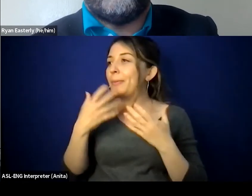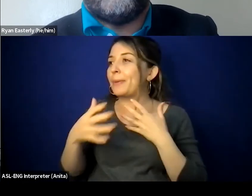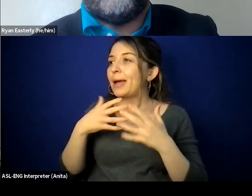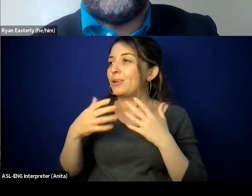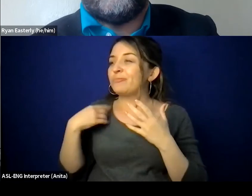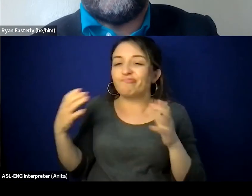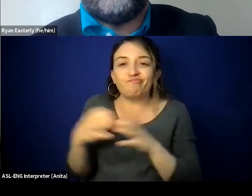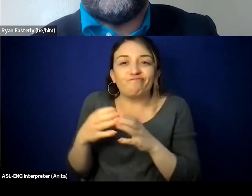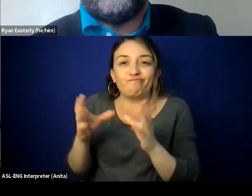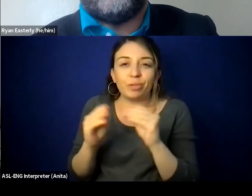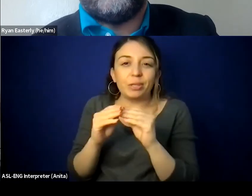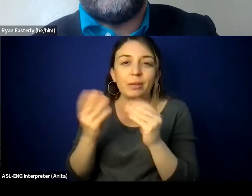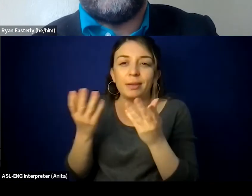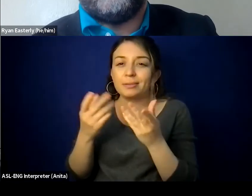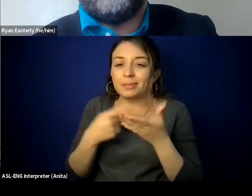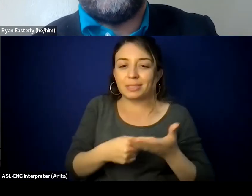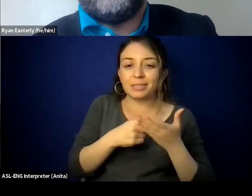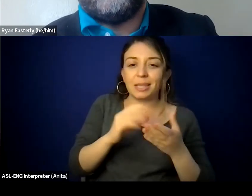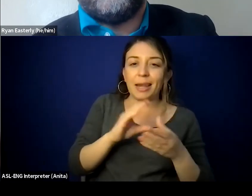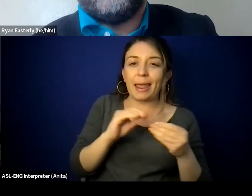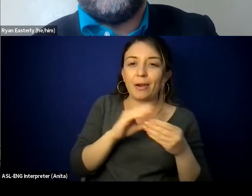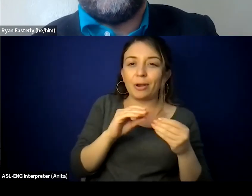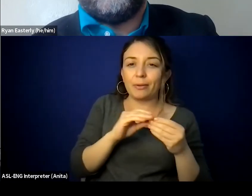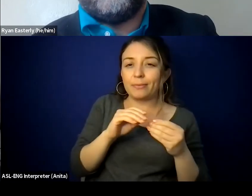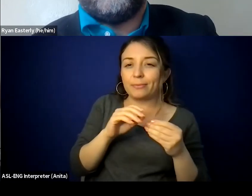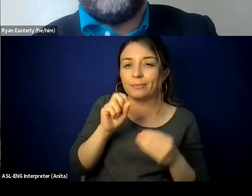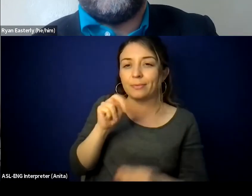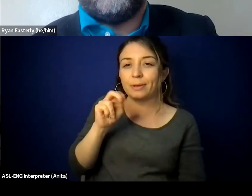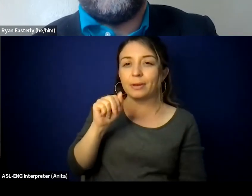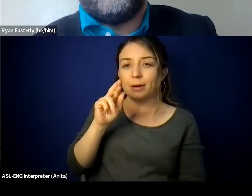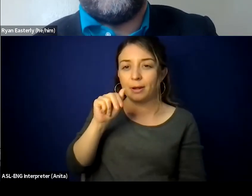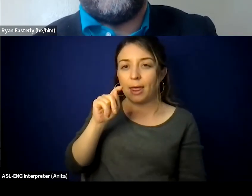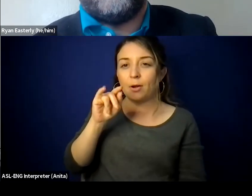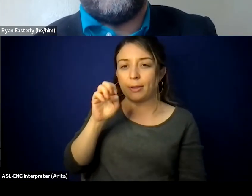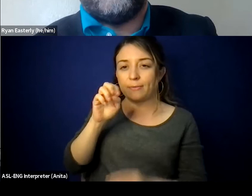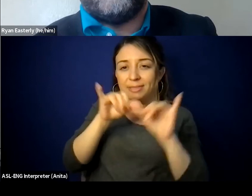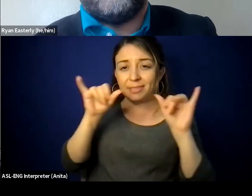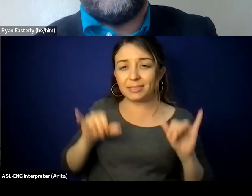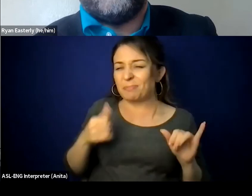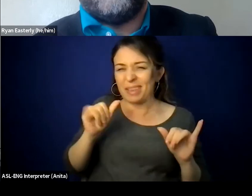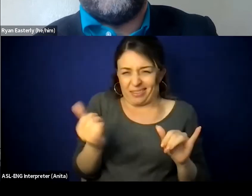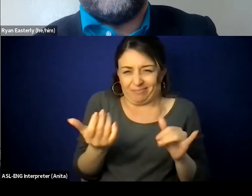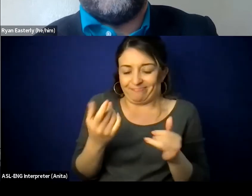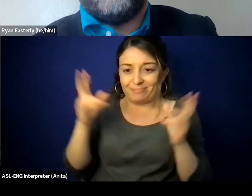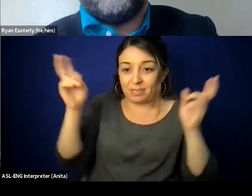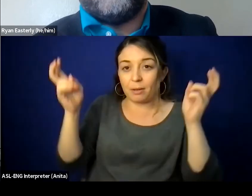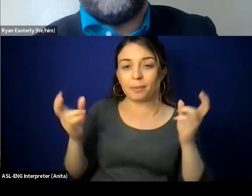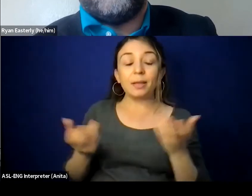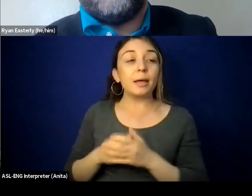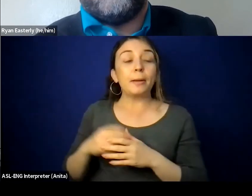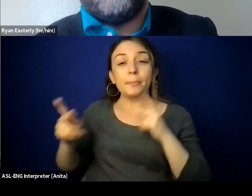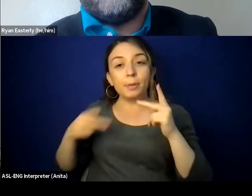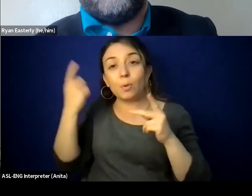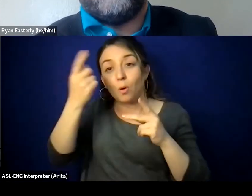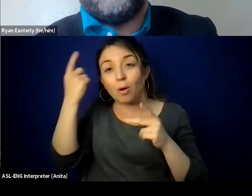talk about like narrative systems or some kind of theory or whatever, but people are